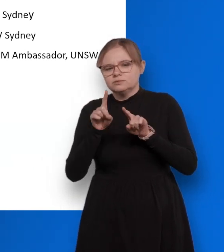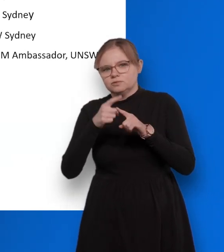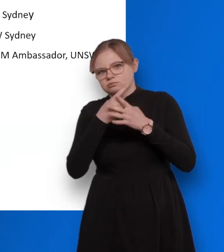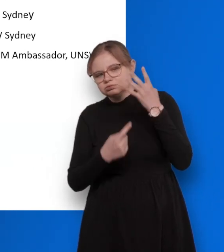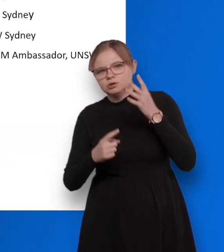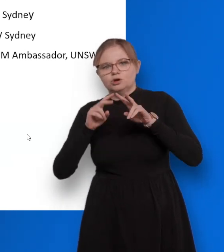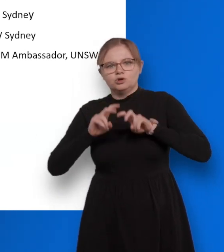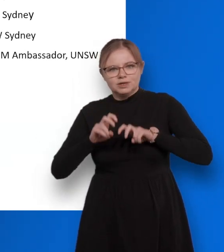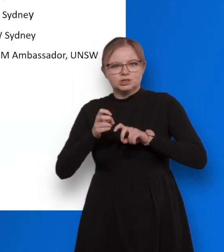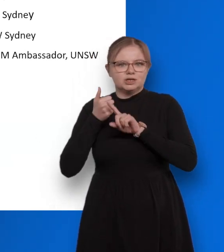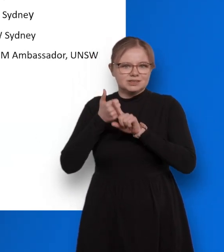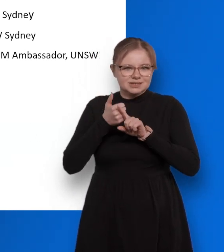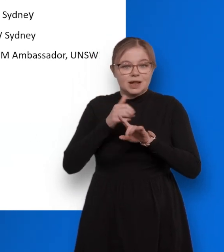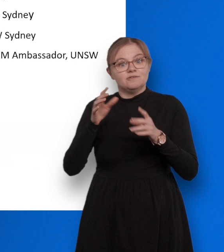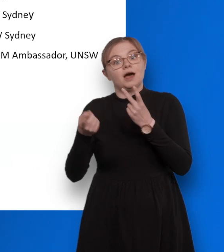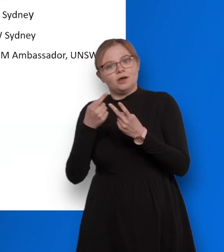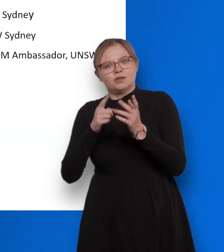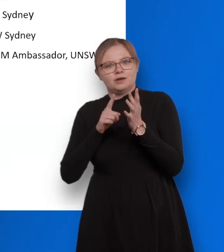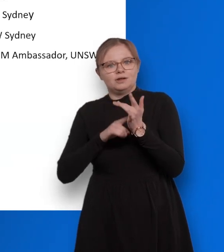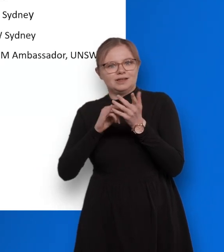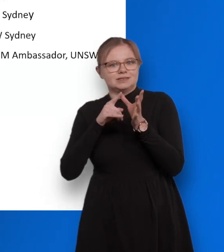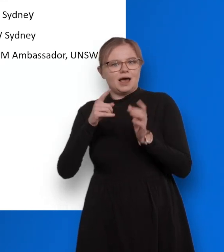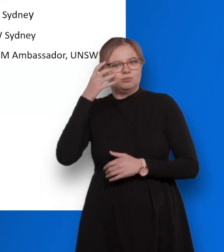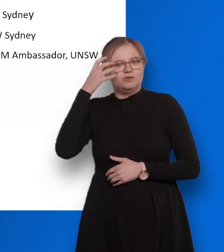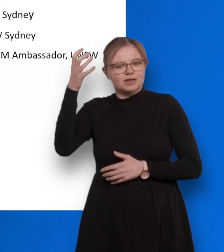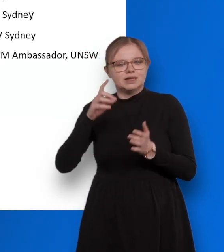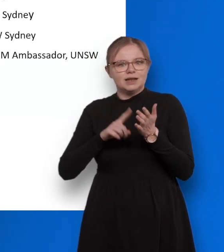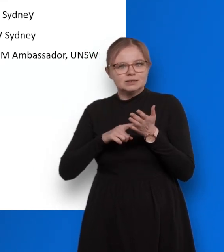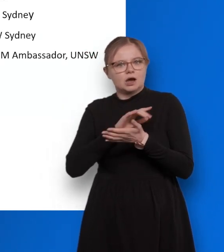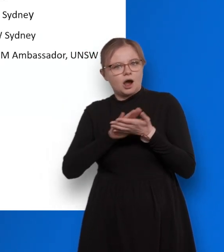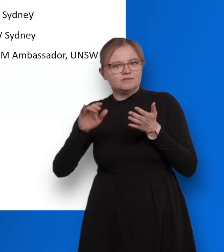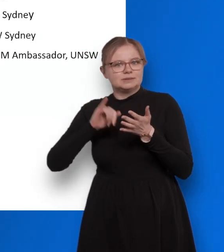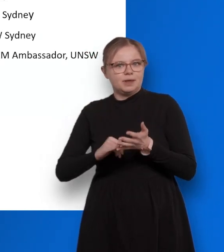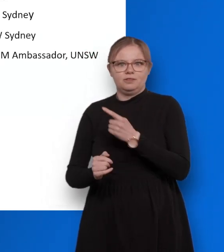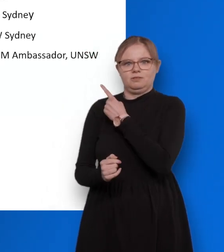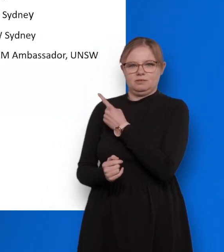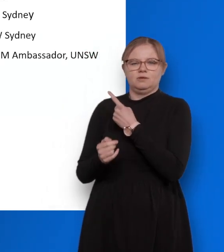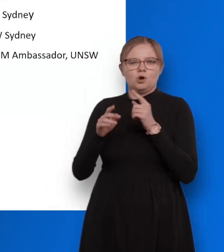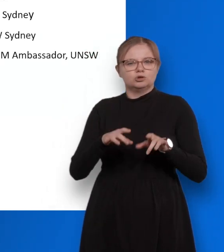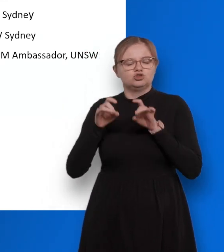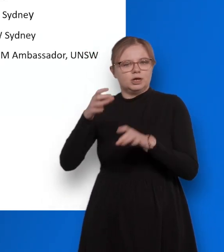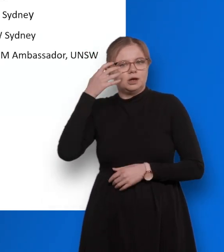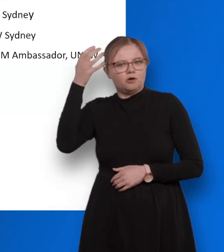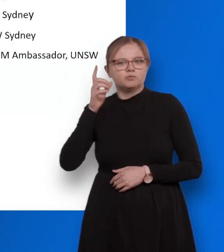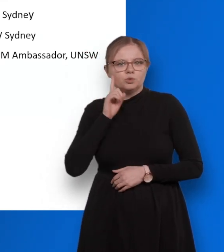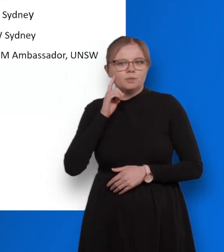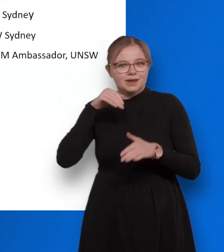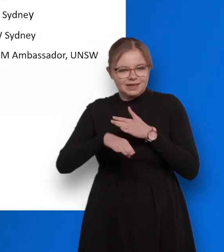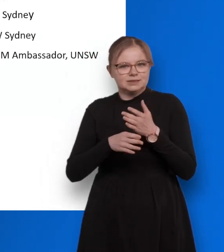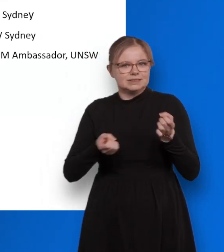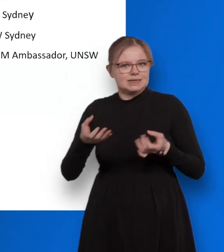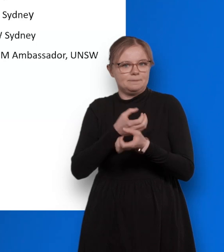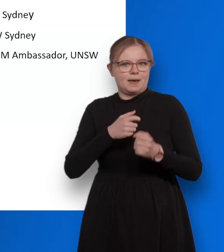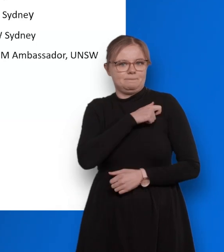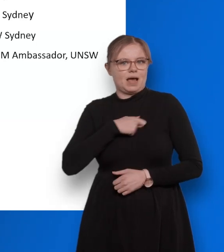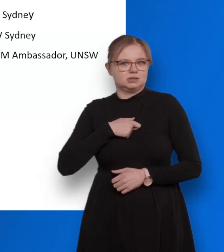well as Professor Lisa Harvey-Smith, who is the Australian government's Women in STEM Ambassador. So by